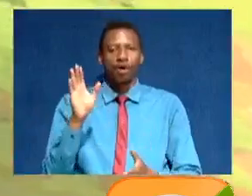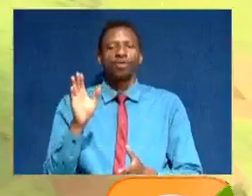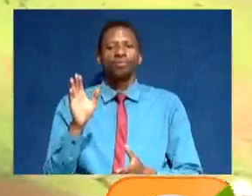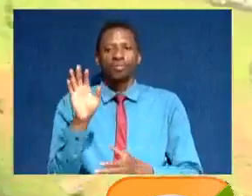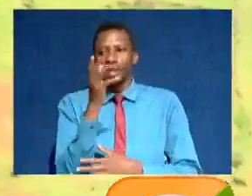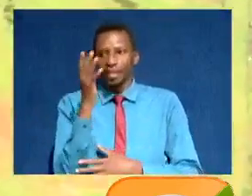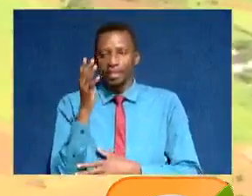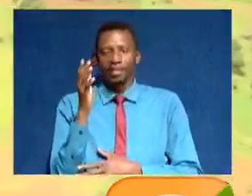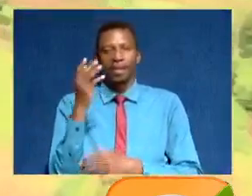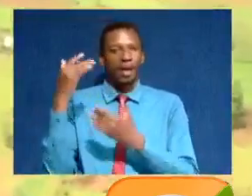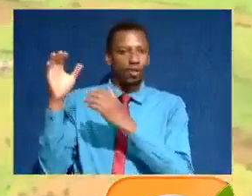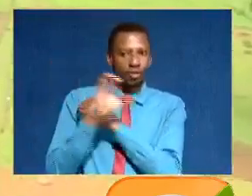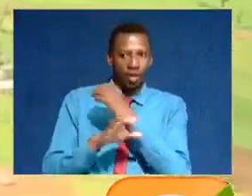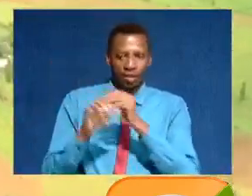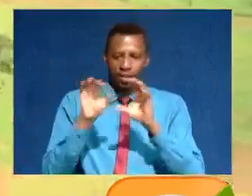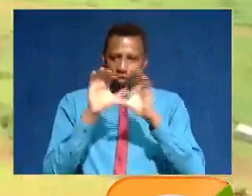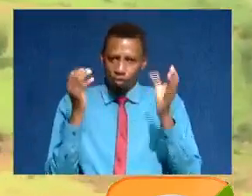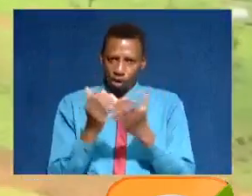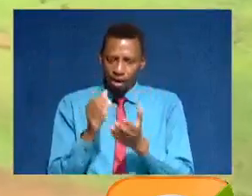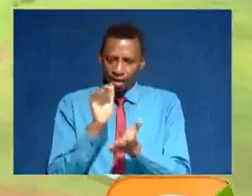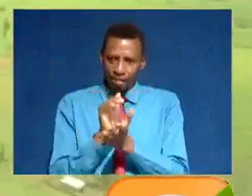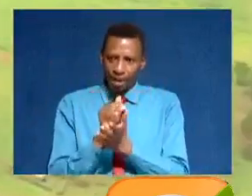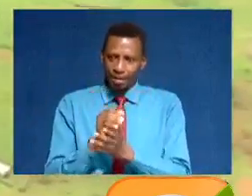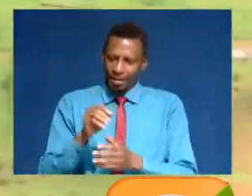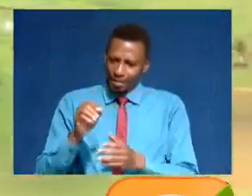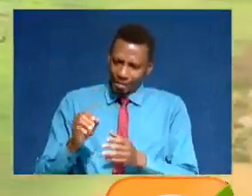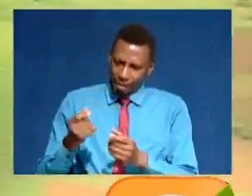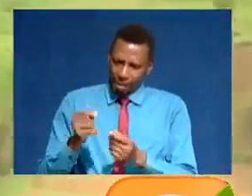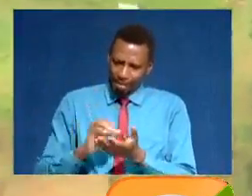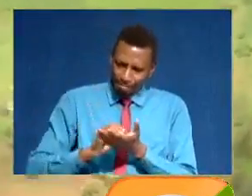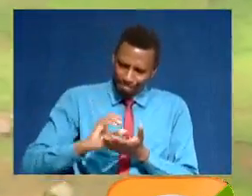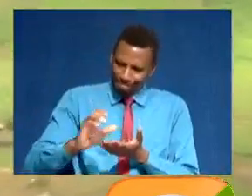establishment of up to 170,000 hectares of forest plantations.